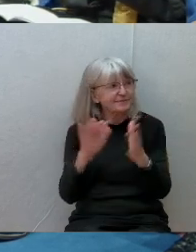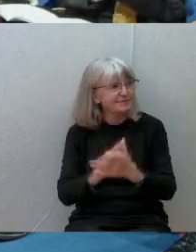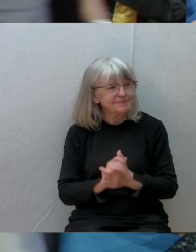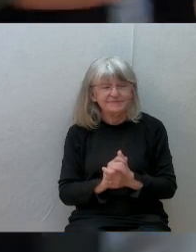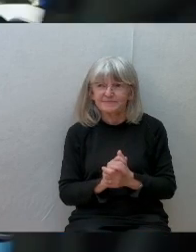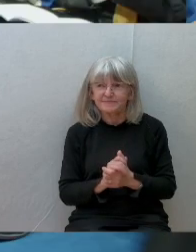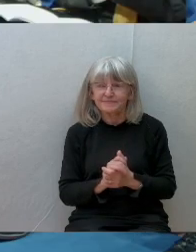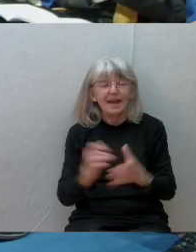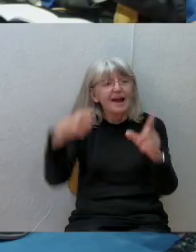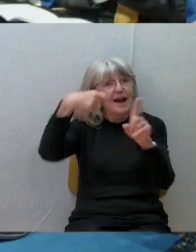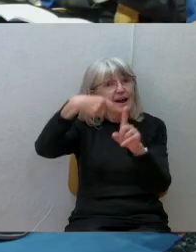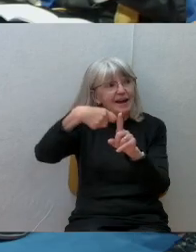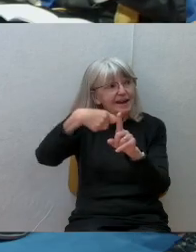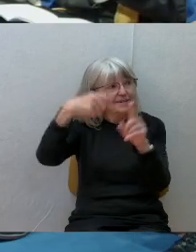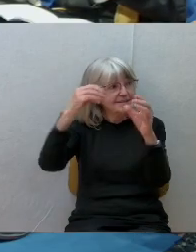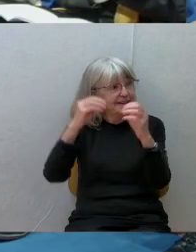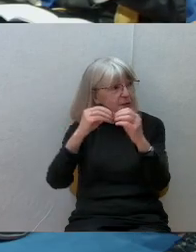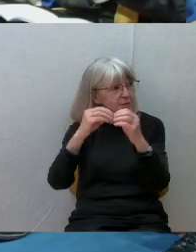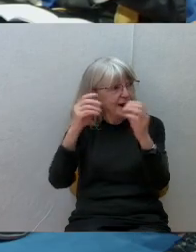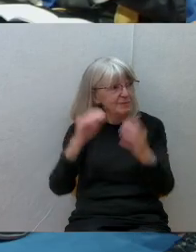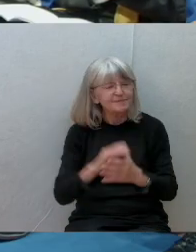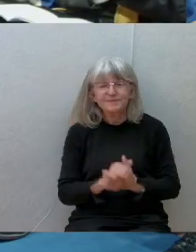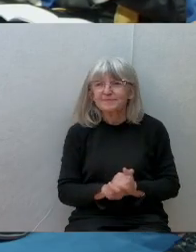Katie Brown.